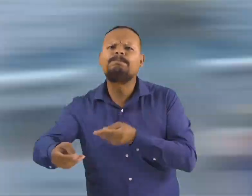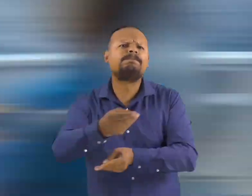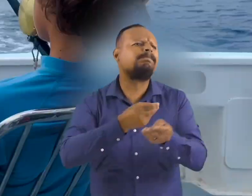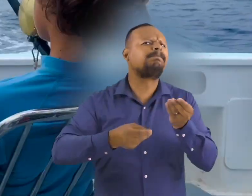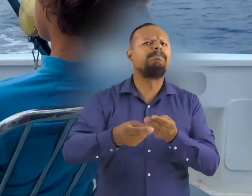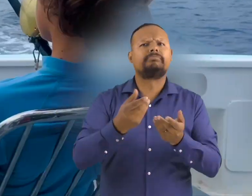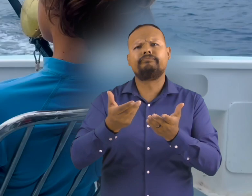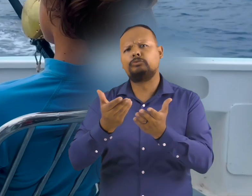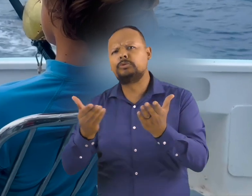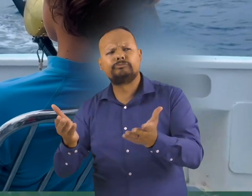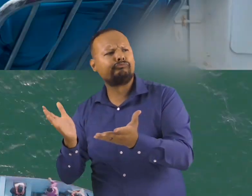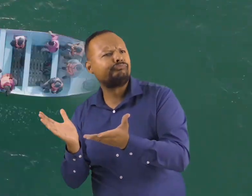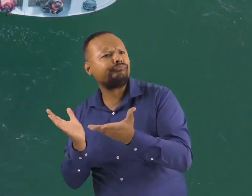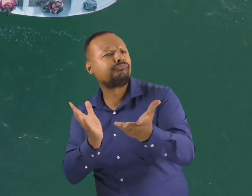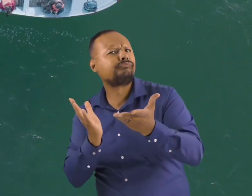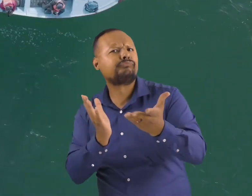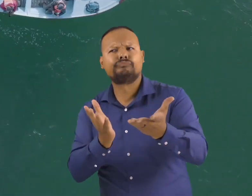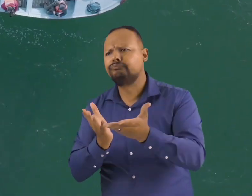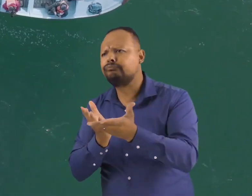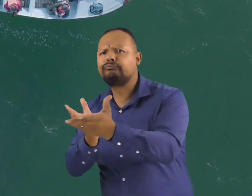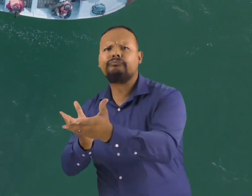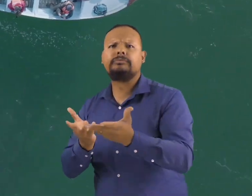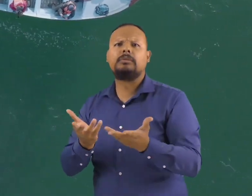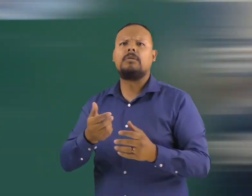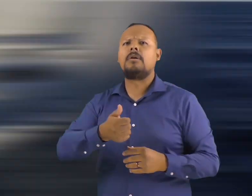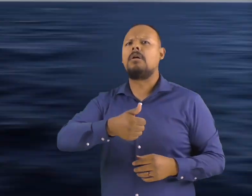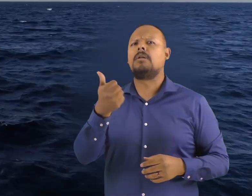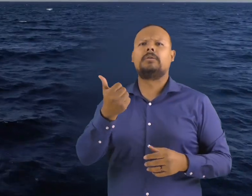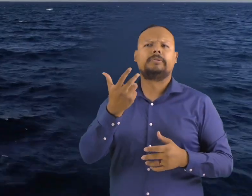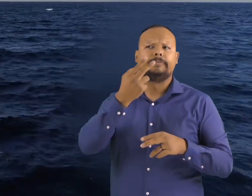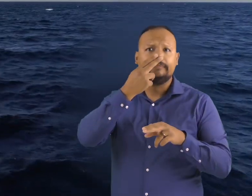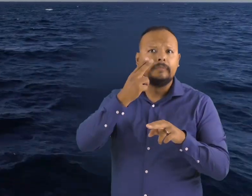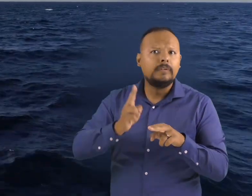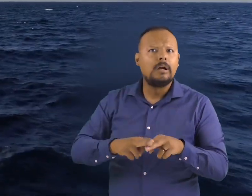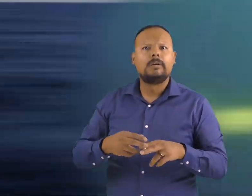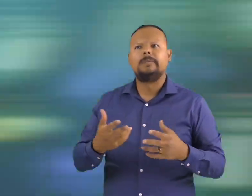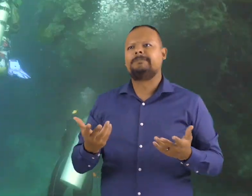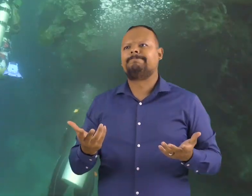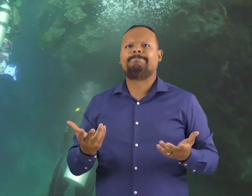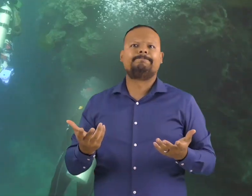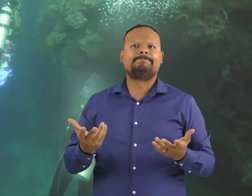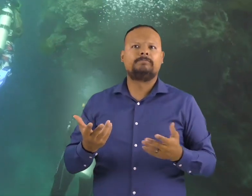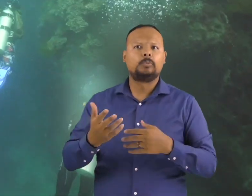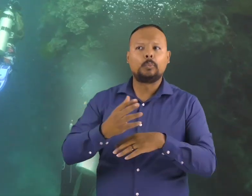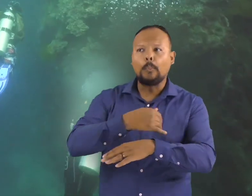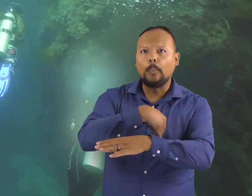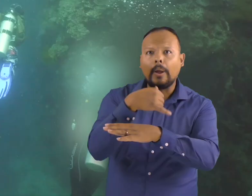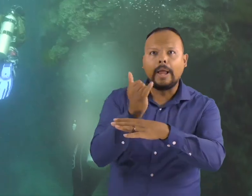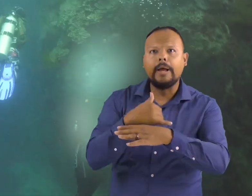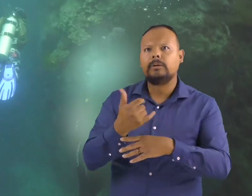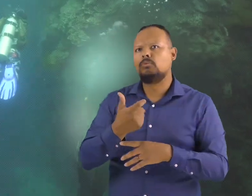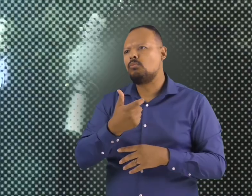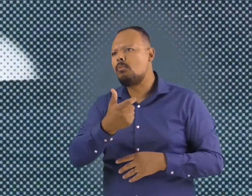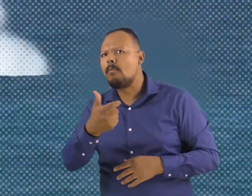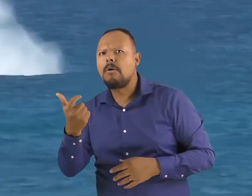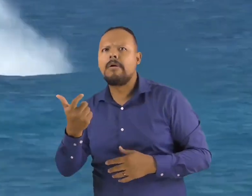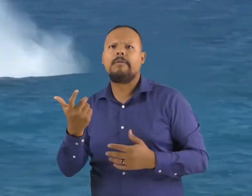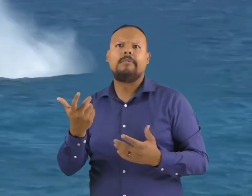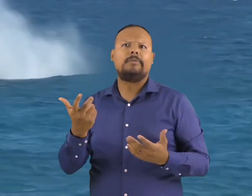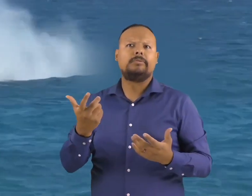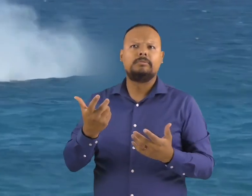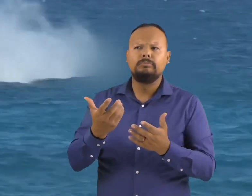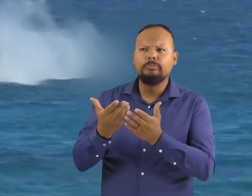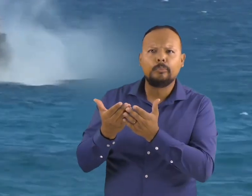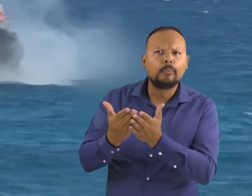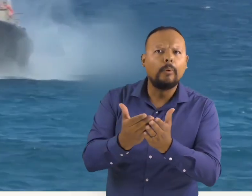like fishing, whale watching, boating, and deep sea diving. Cool